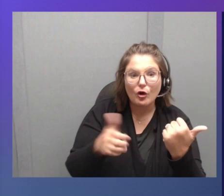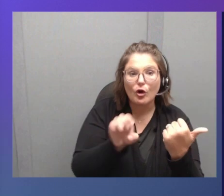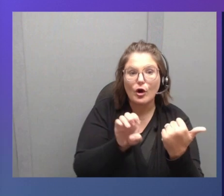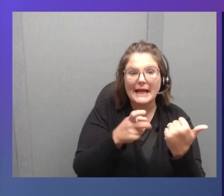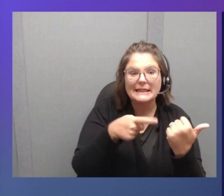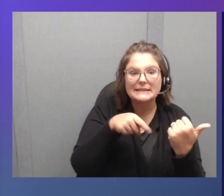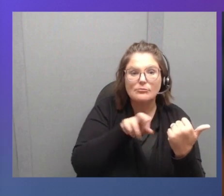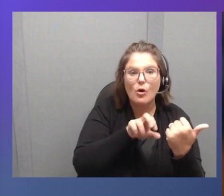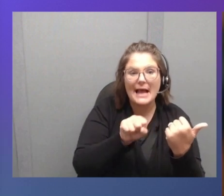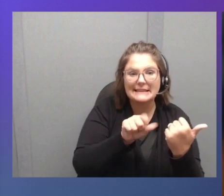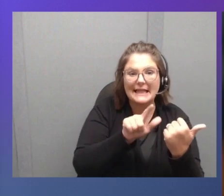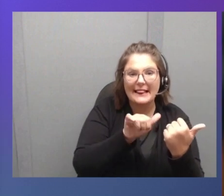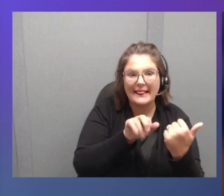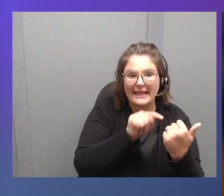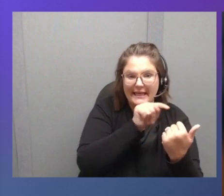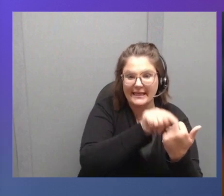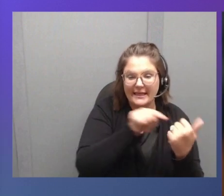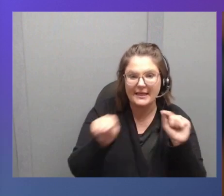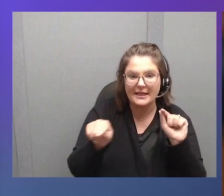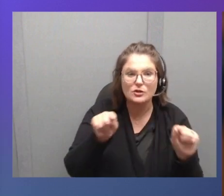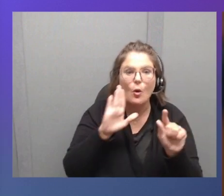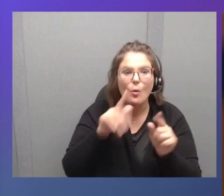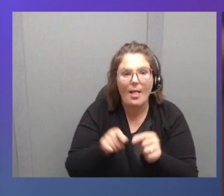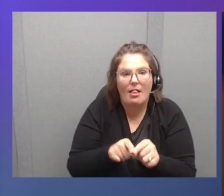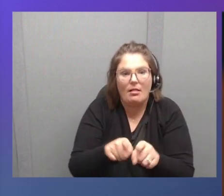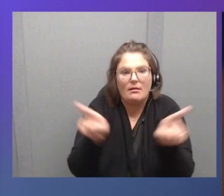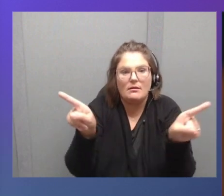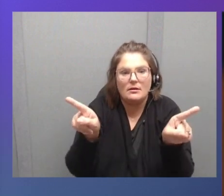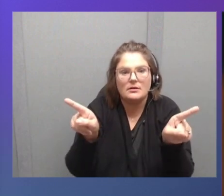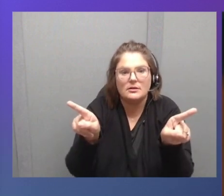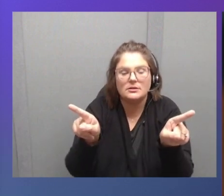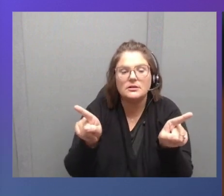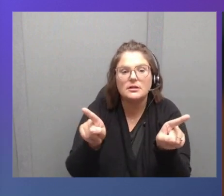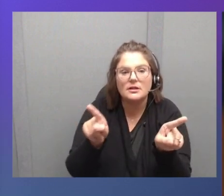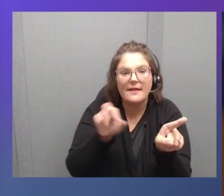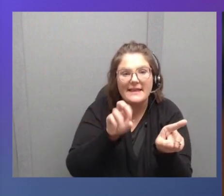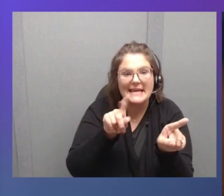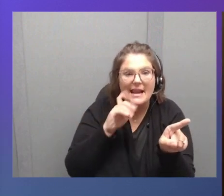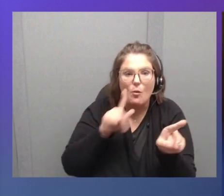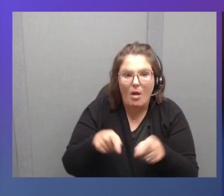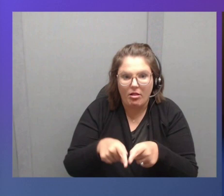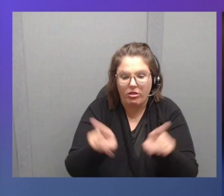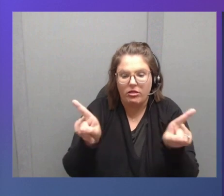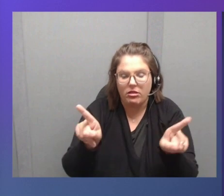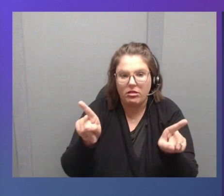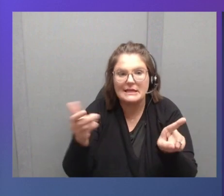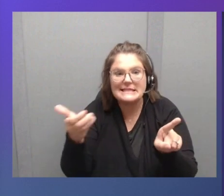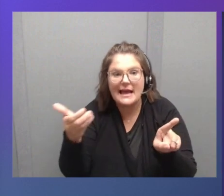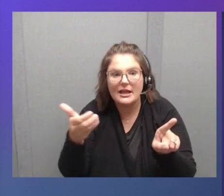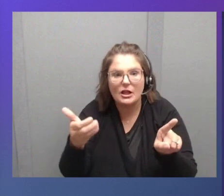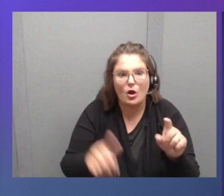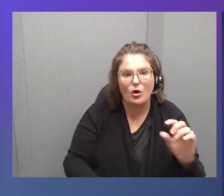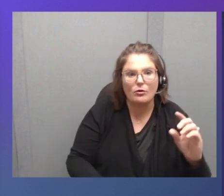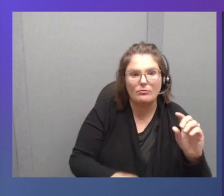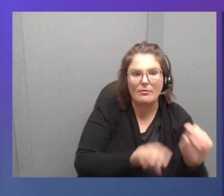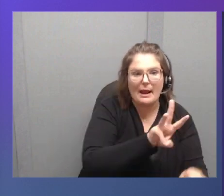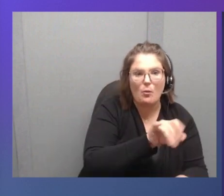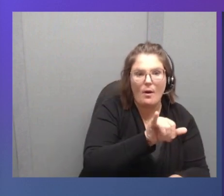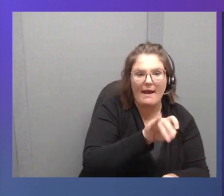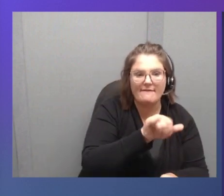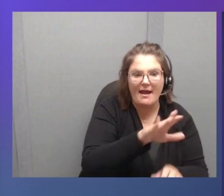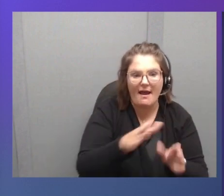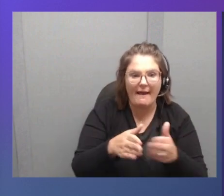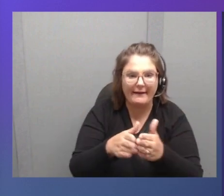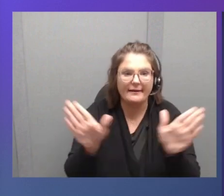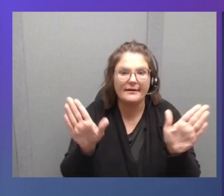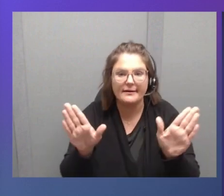device. So the same data going to 2 different paths. Cool. One through Wi-Fi, one with cellular there. Yeah, I just am impressed with the wiring because I'm also not a